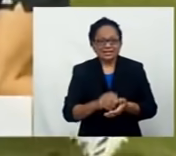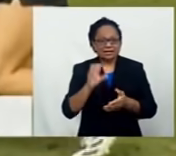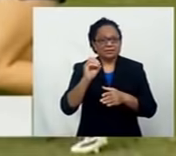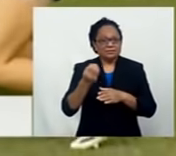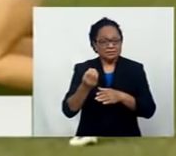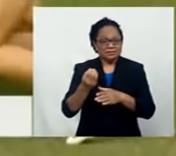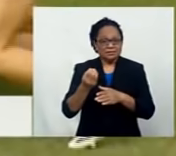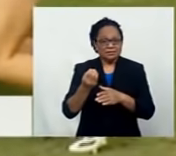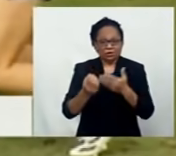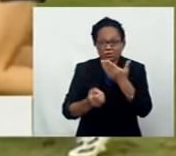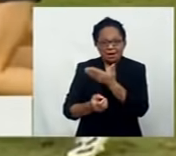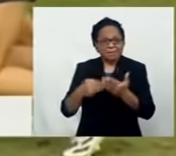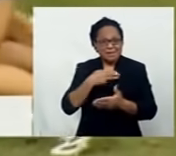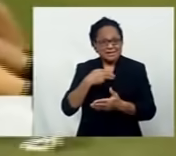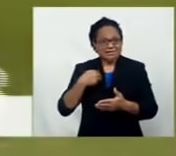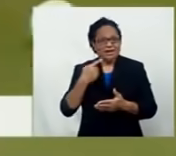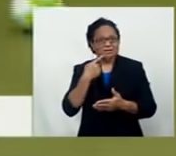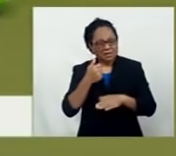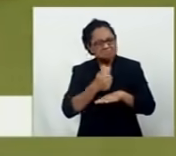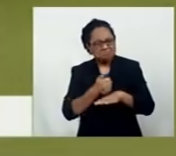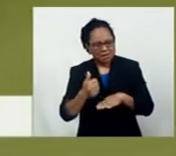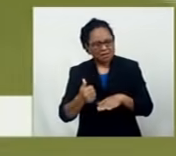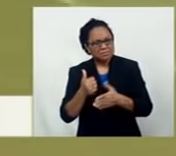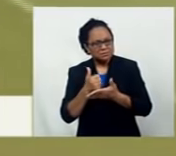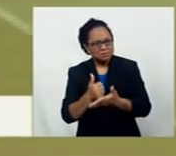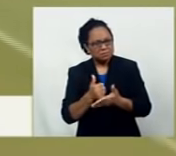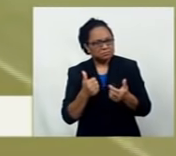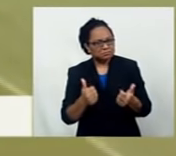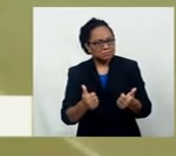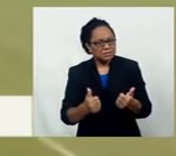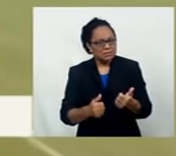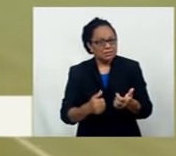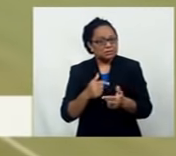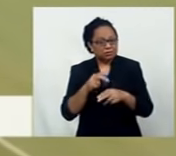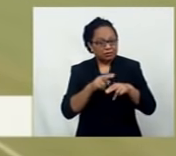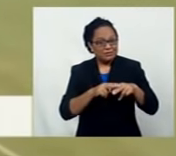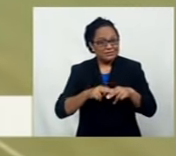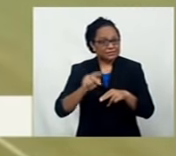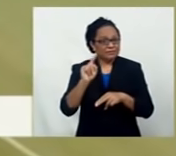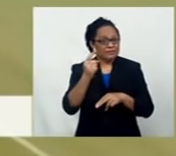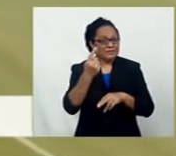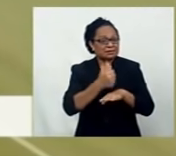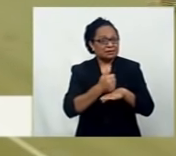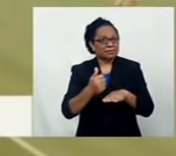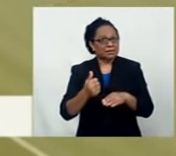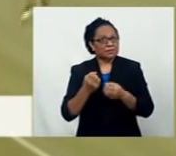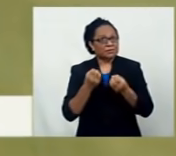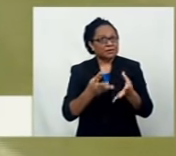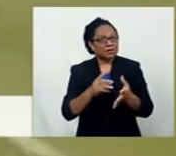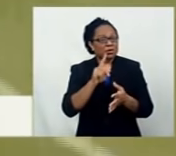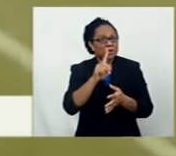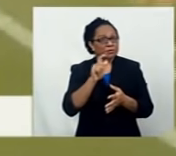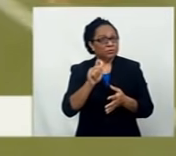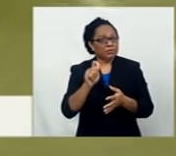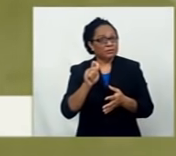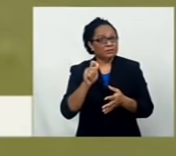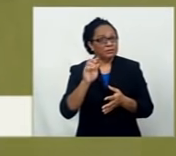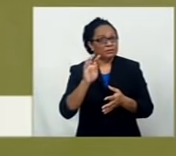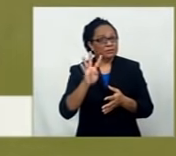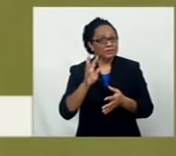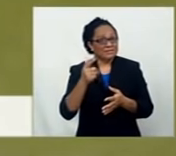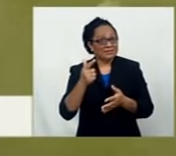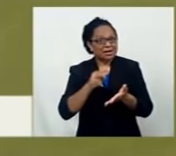done and will continue to play its role in sports. Fiji First government provided 1.47 million for